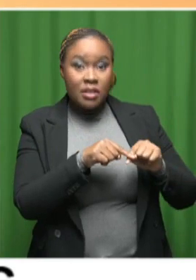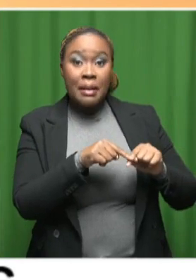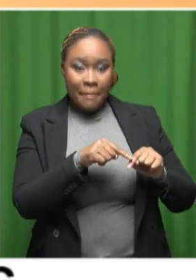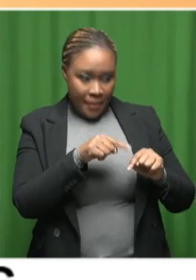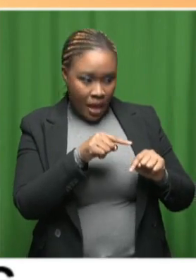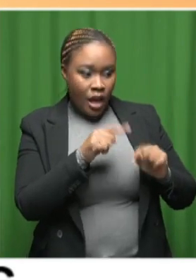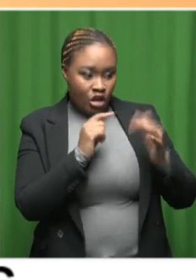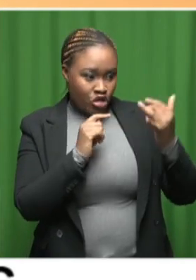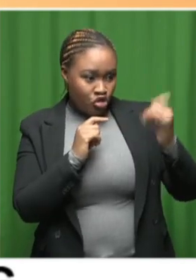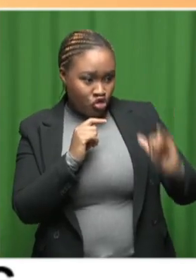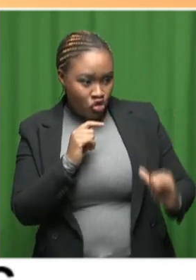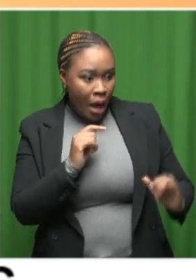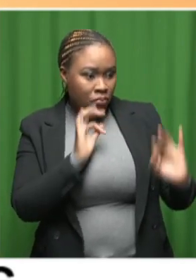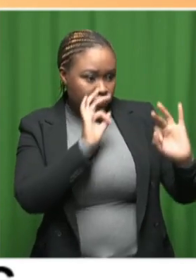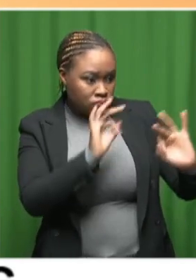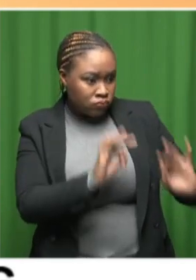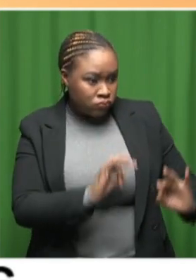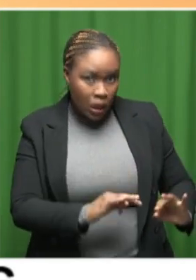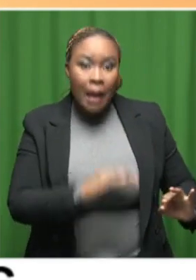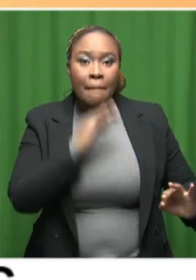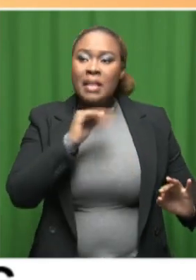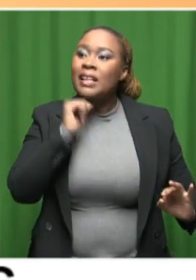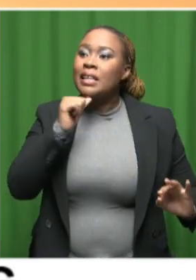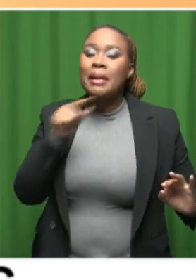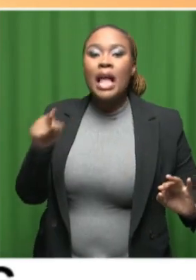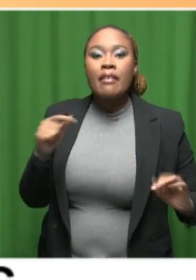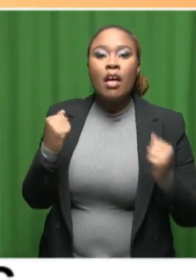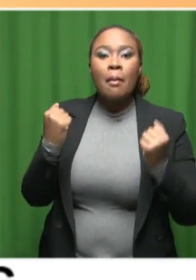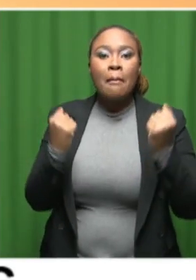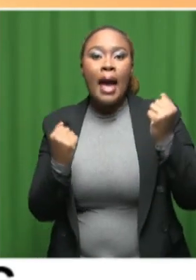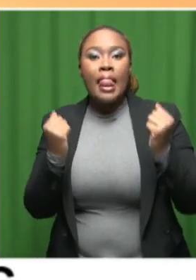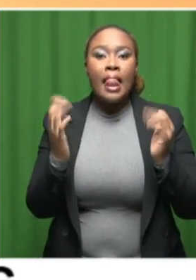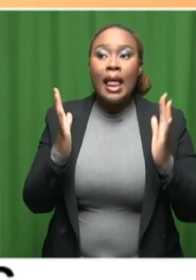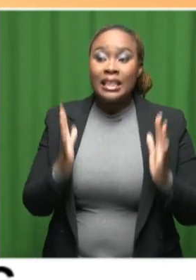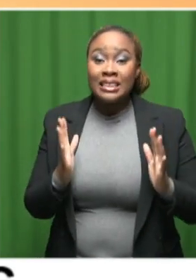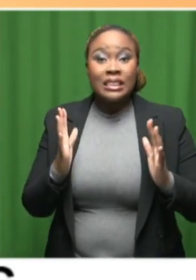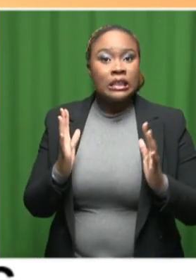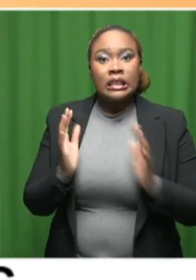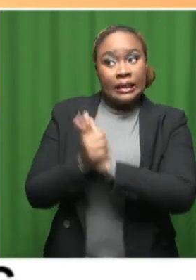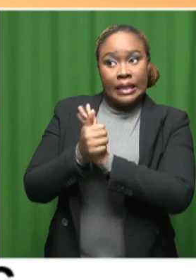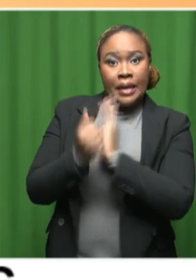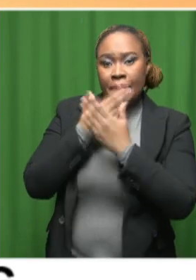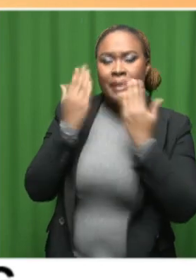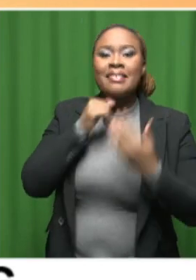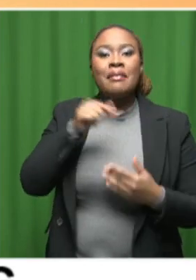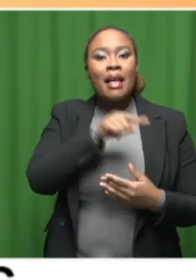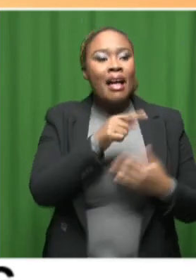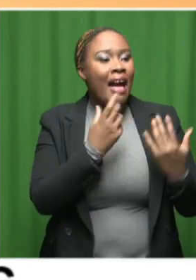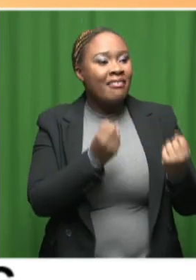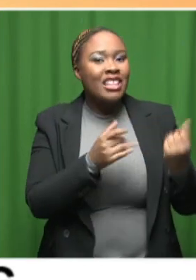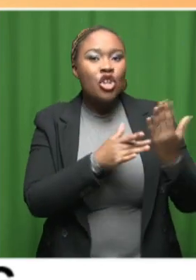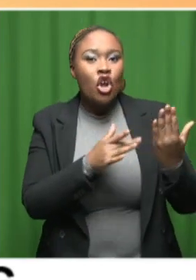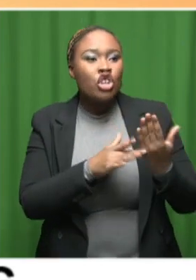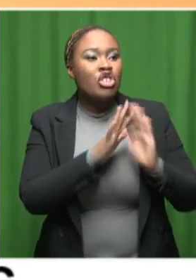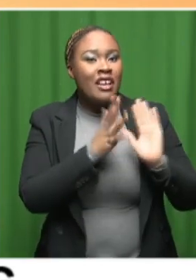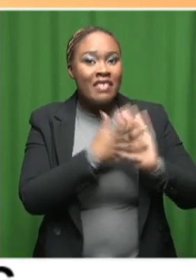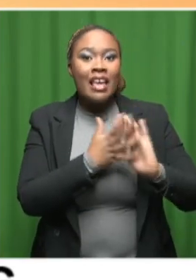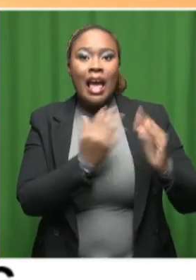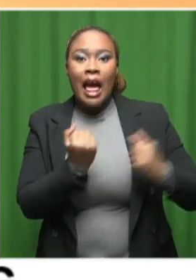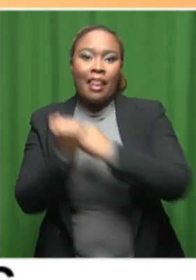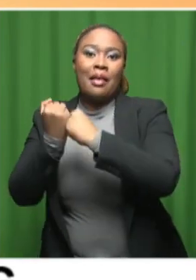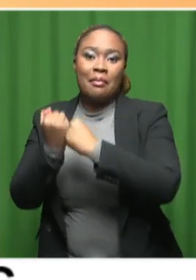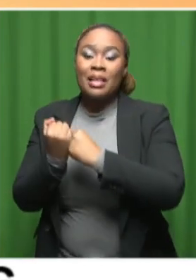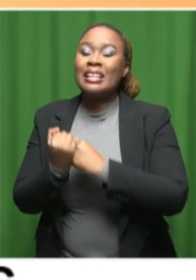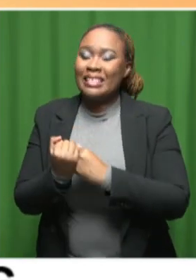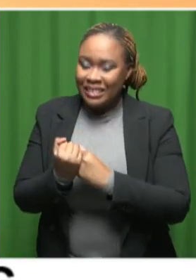driven, you trust that part. And that's what we're saying. We're saying that we really need to build the digital smarts around our